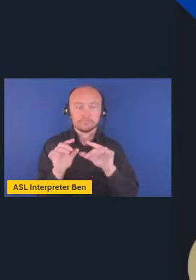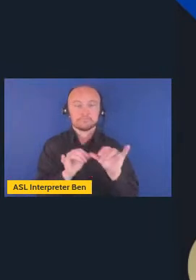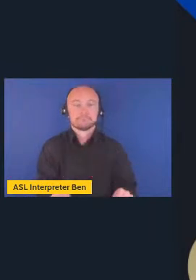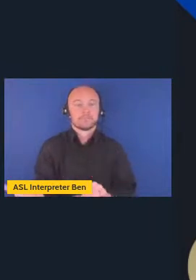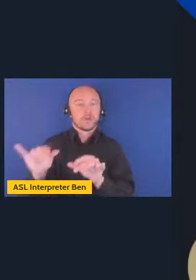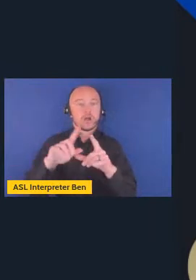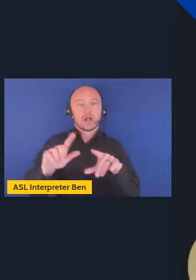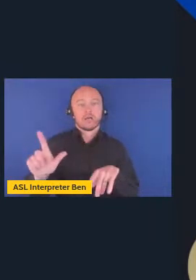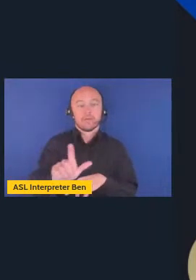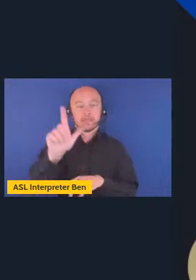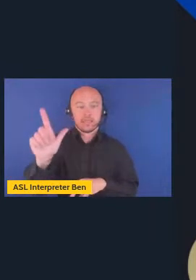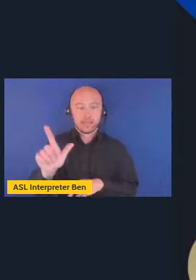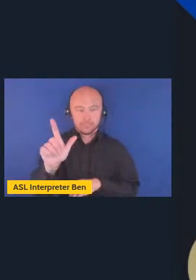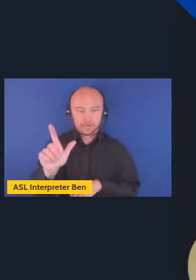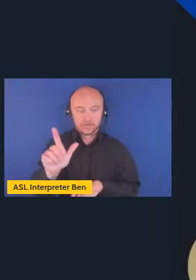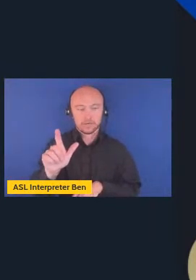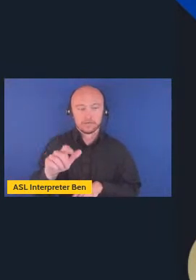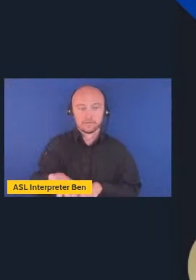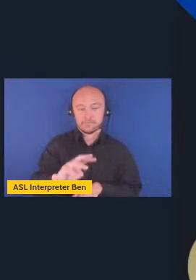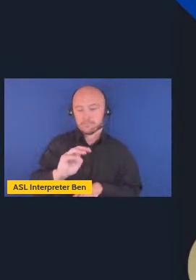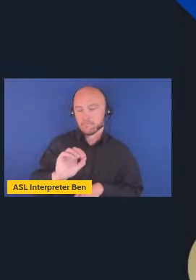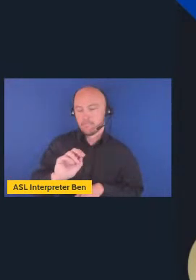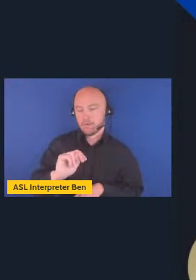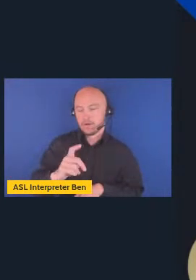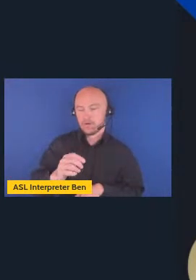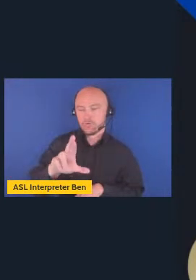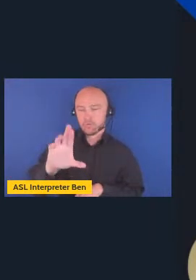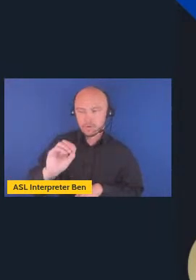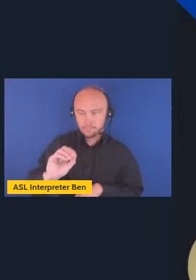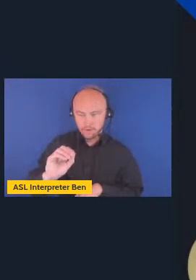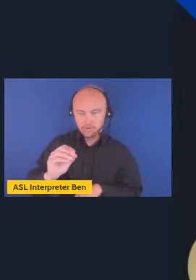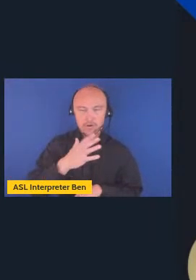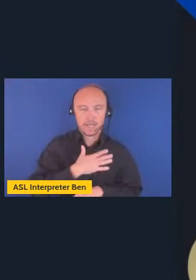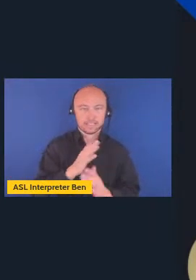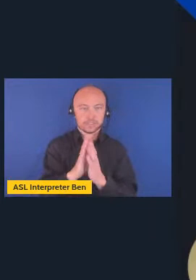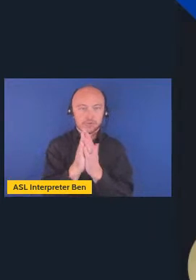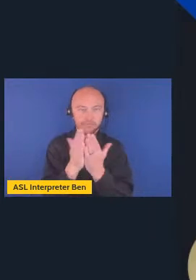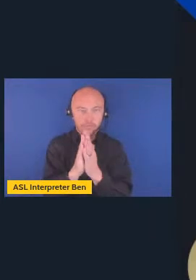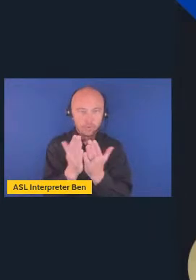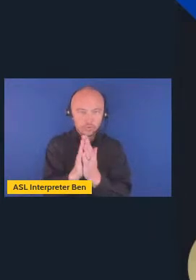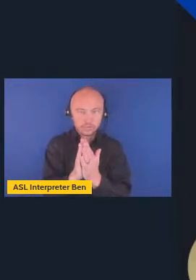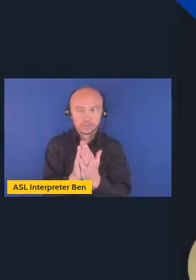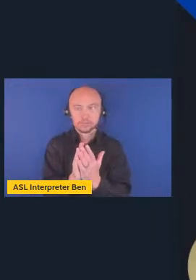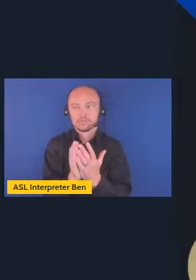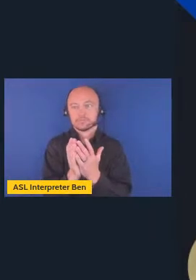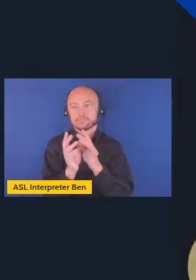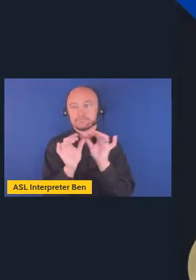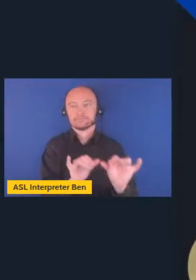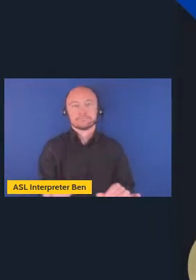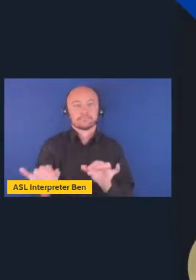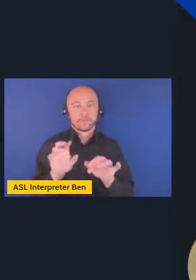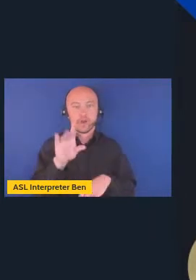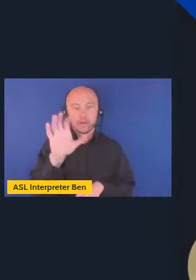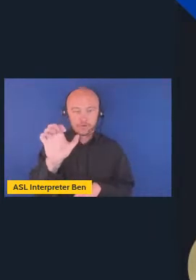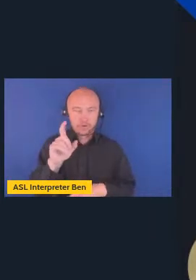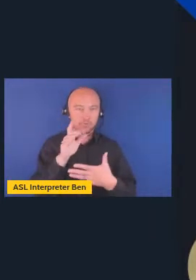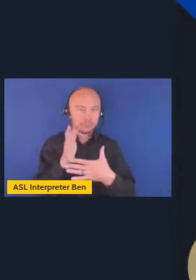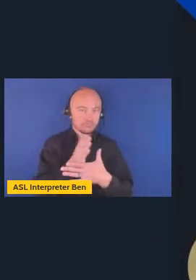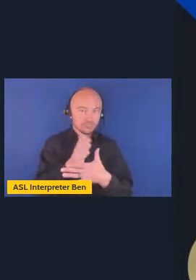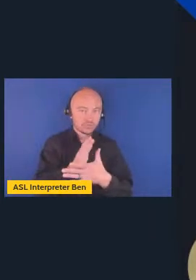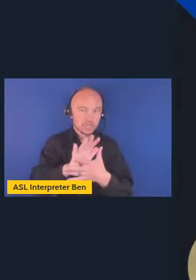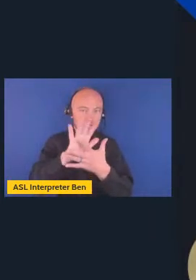library, so we were using monorepo, had a common library folder, and any common code was shared across the